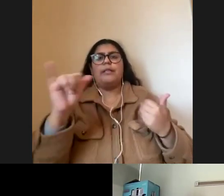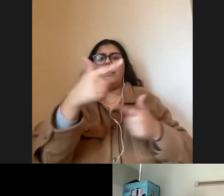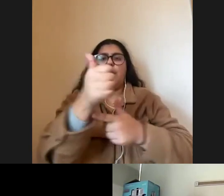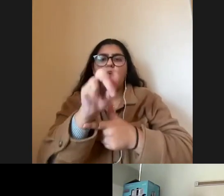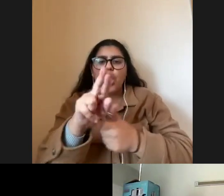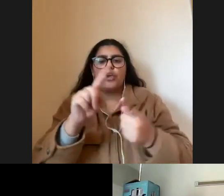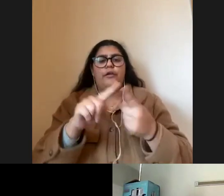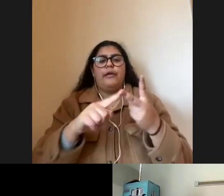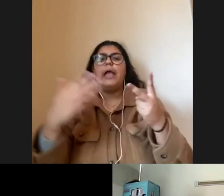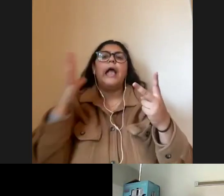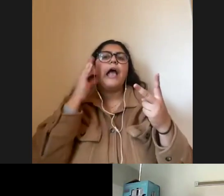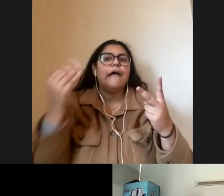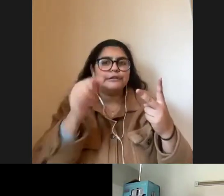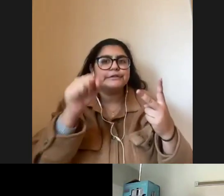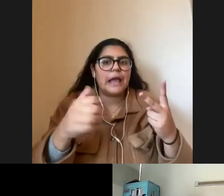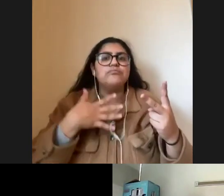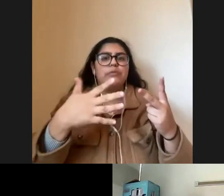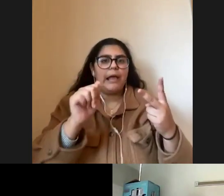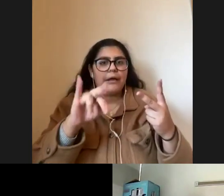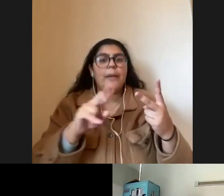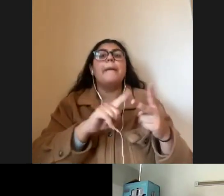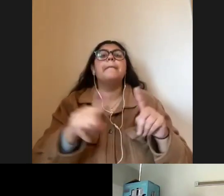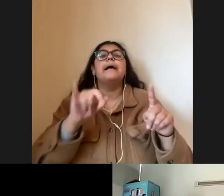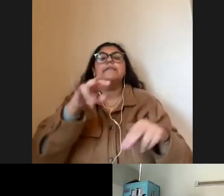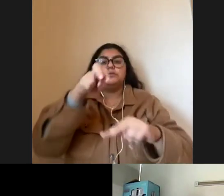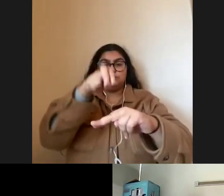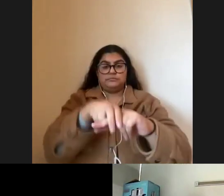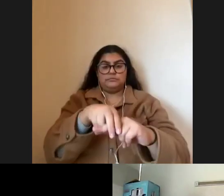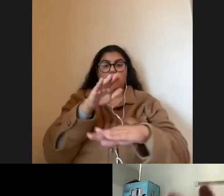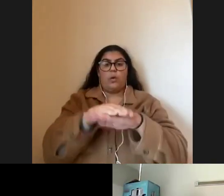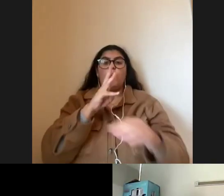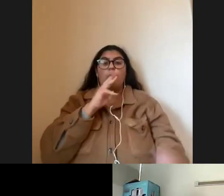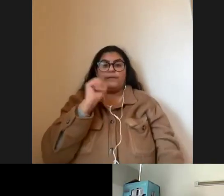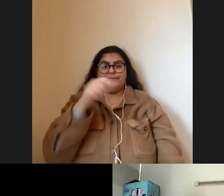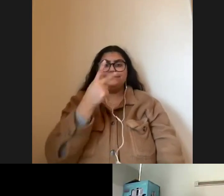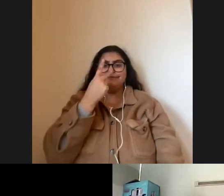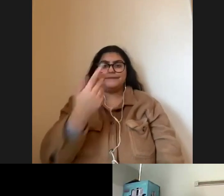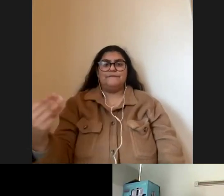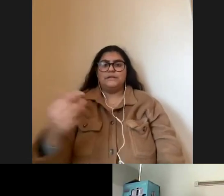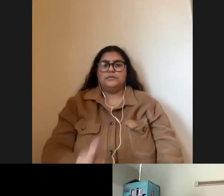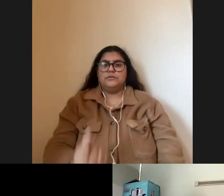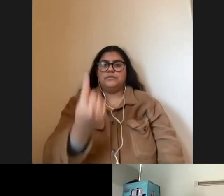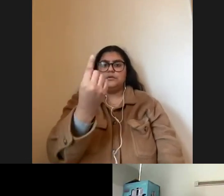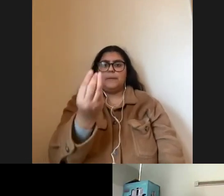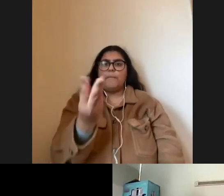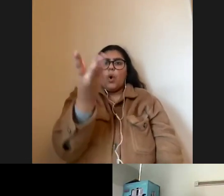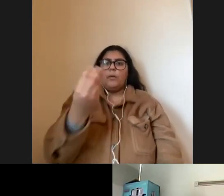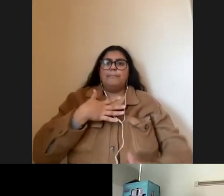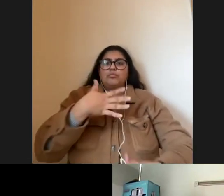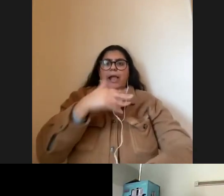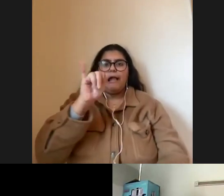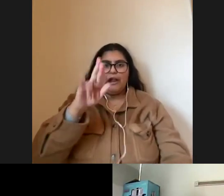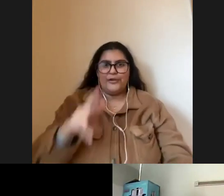can take gulps of air. So if you sit at a body of water long enough, actually, you can even see fishes come up and take a gulp of air. Super